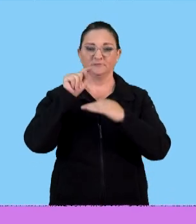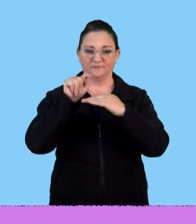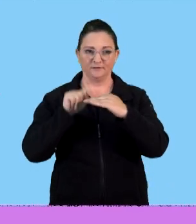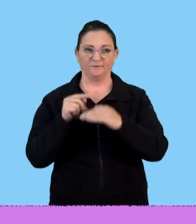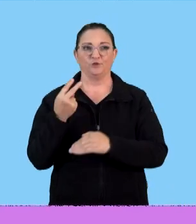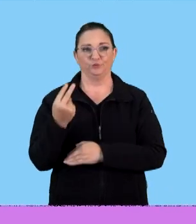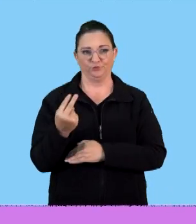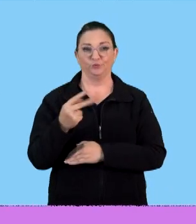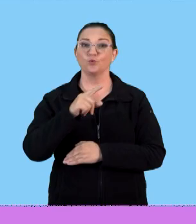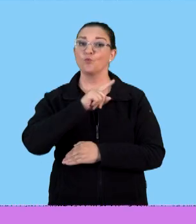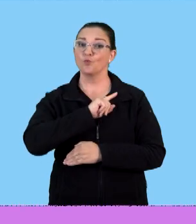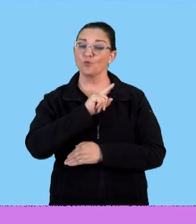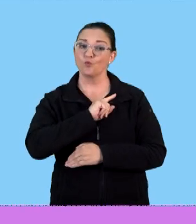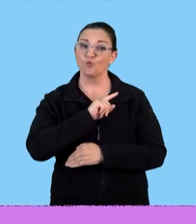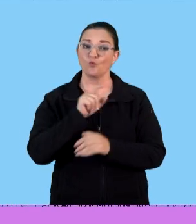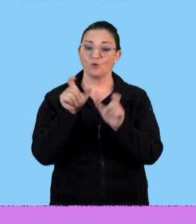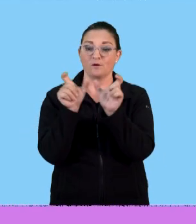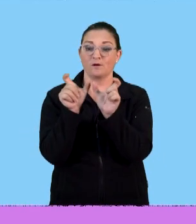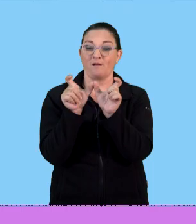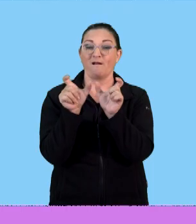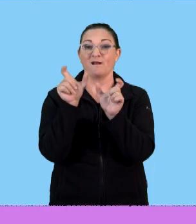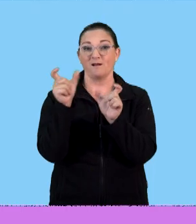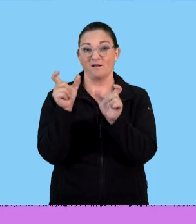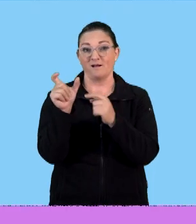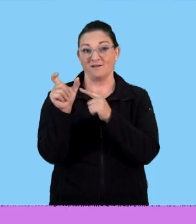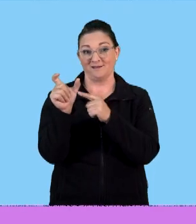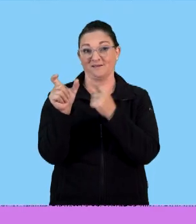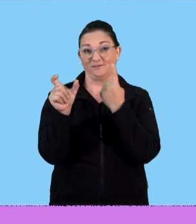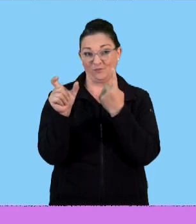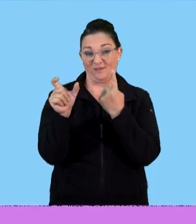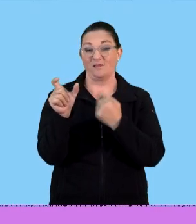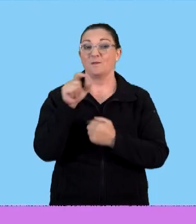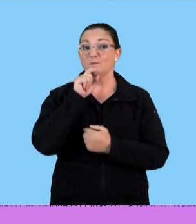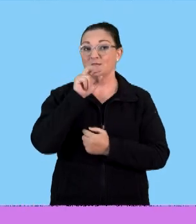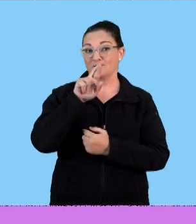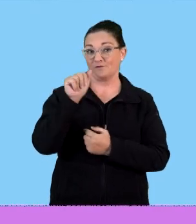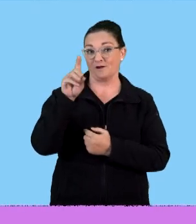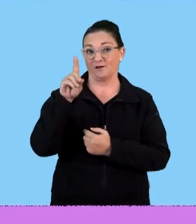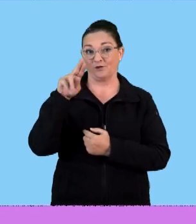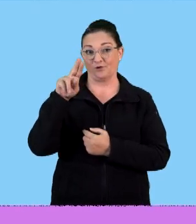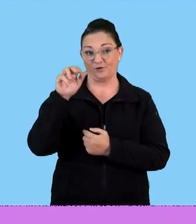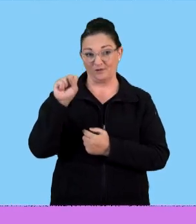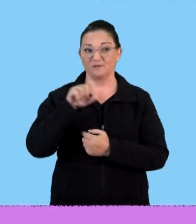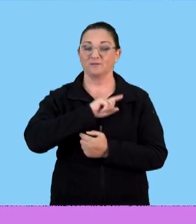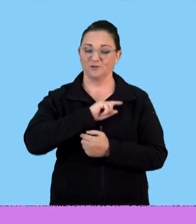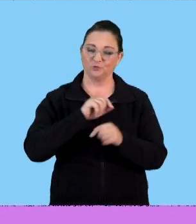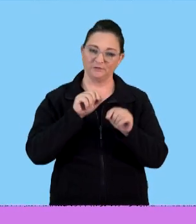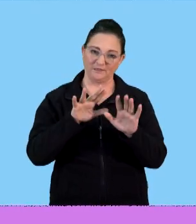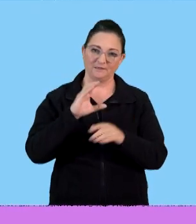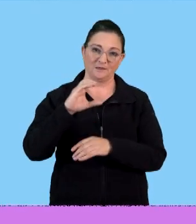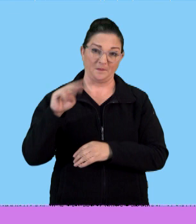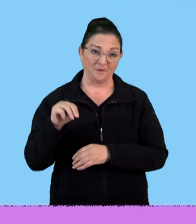and we divide that by 2, because your radius is half your diameter, making this then